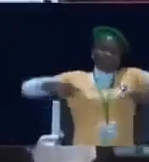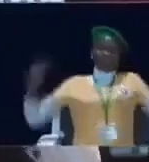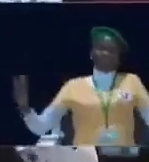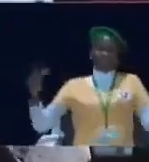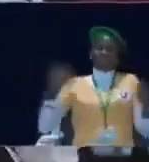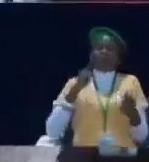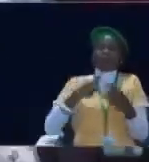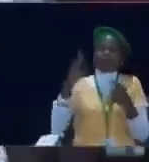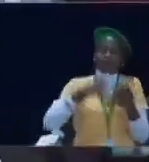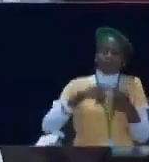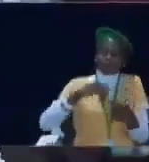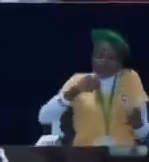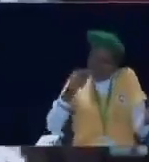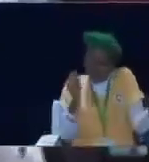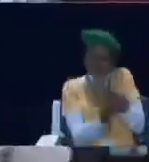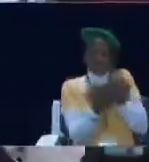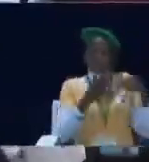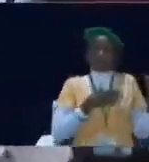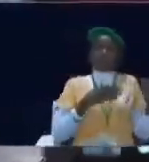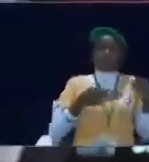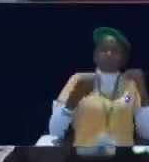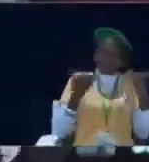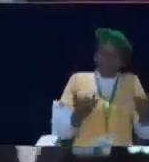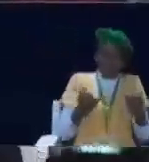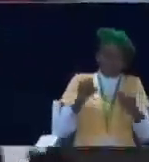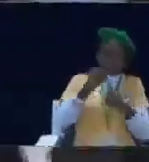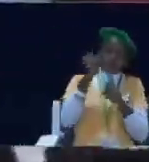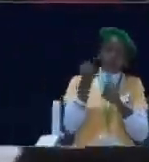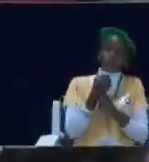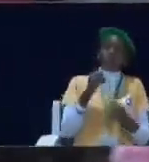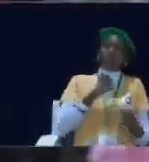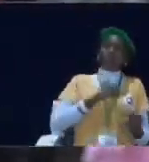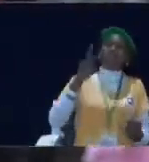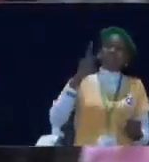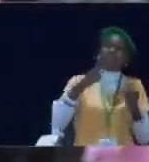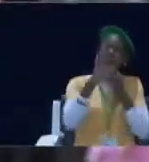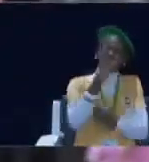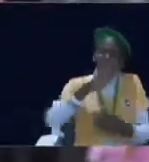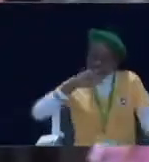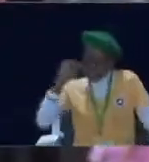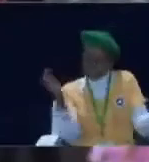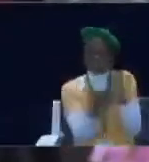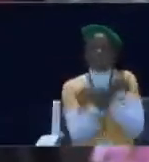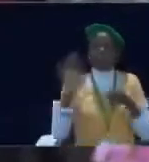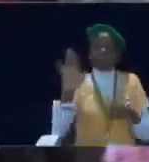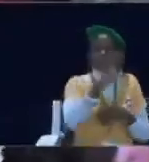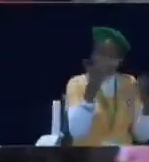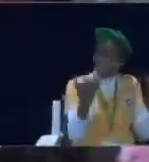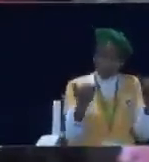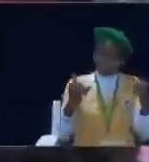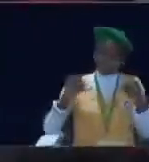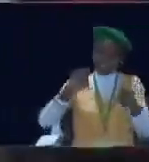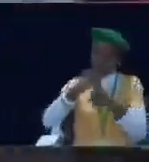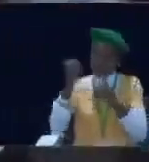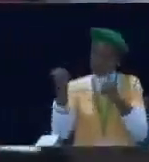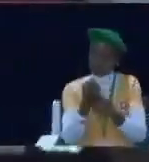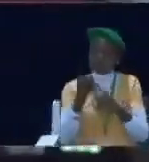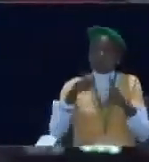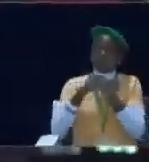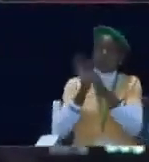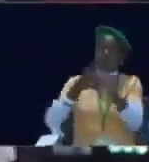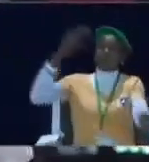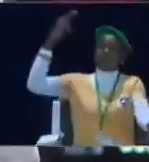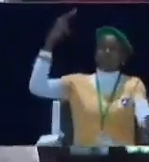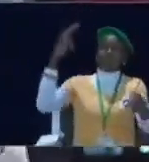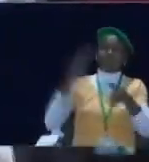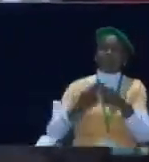I want you to change my current situation. I see God changing your current situation in the name